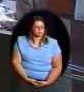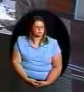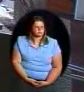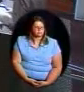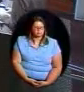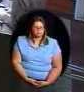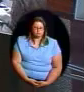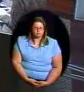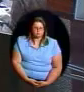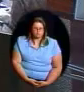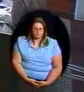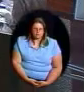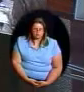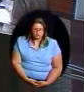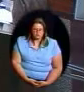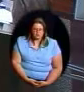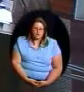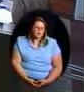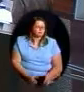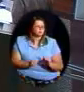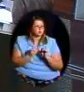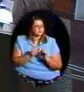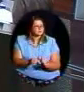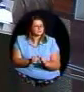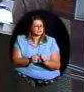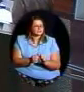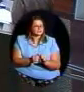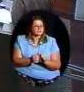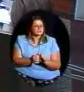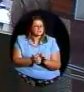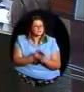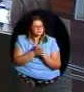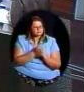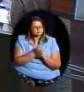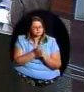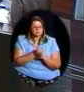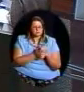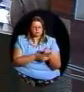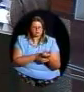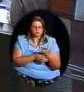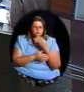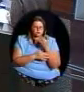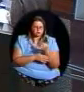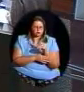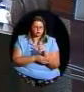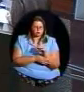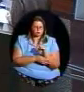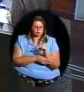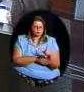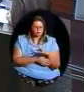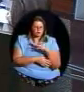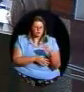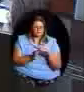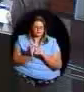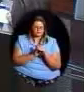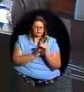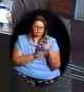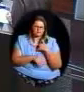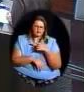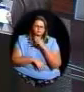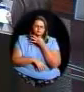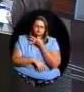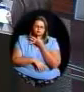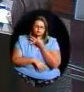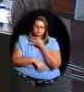Dr. Banikowski, continue to compliment you and the staff on the balanced scorecard tool. Great tool, great development. Just curious, I know we had